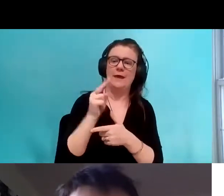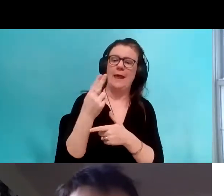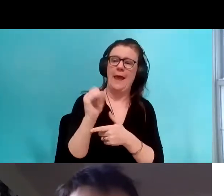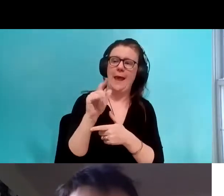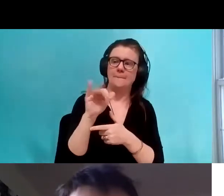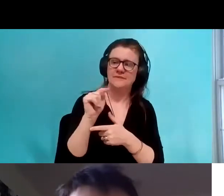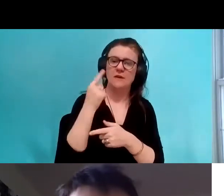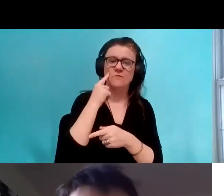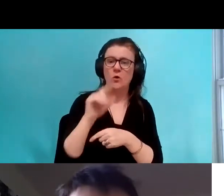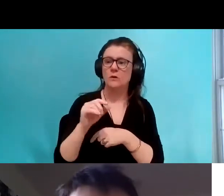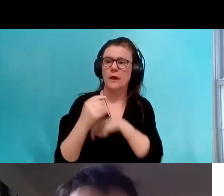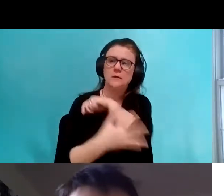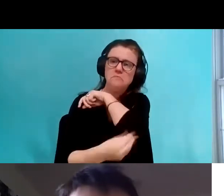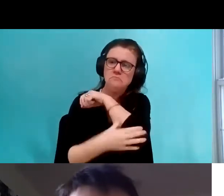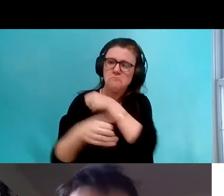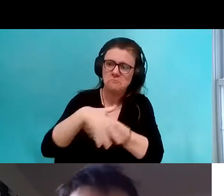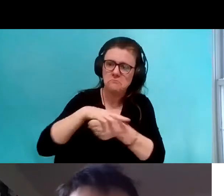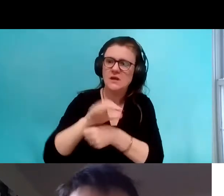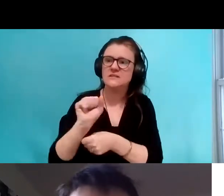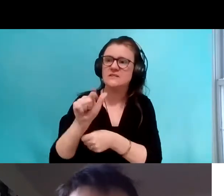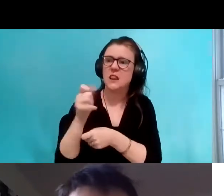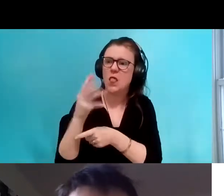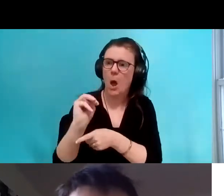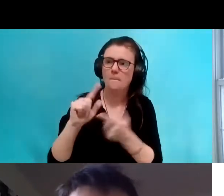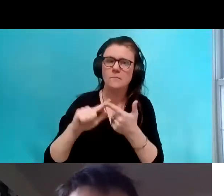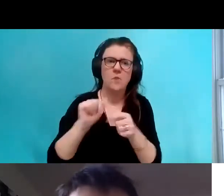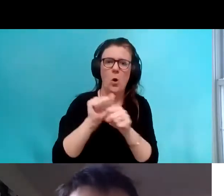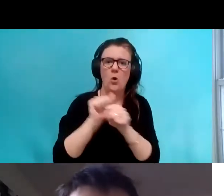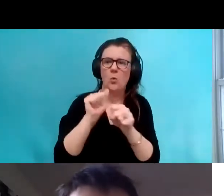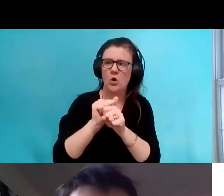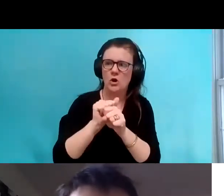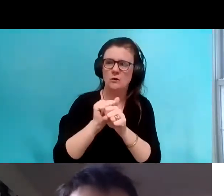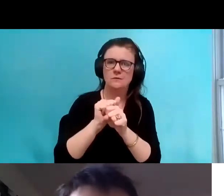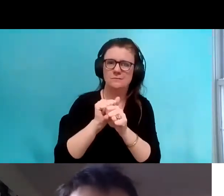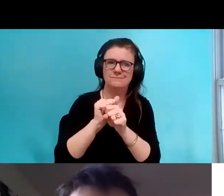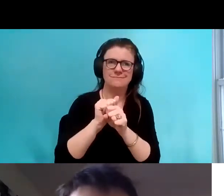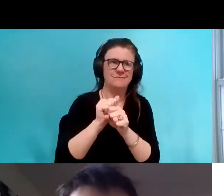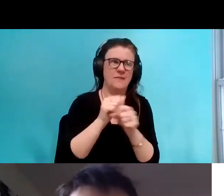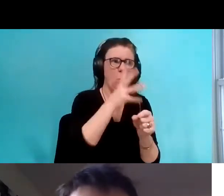slums, or ILO looking at labor force participation of women